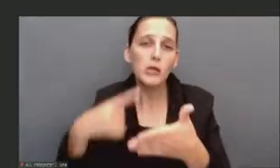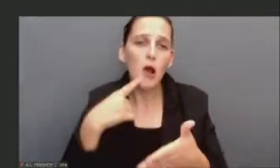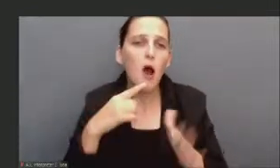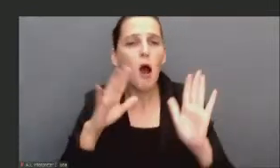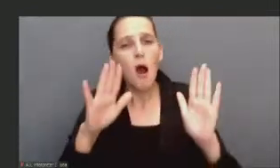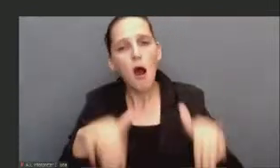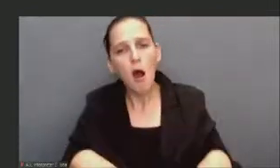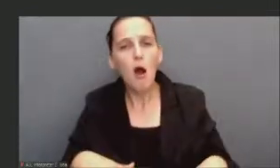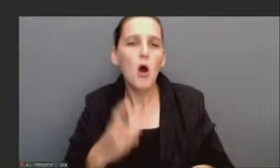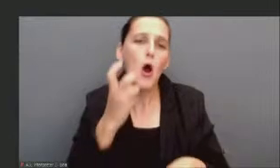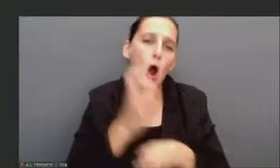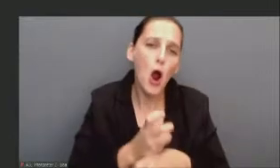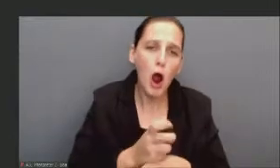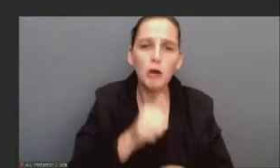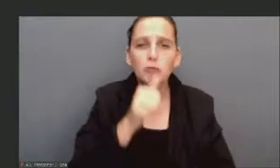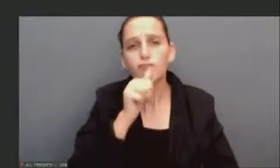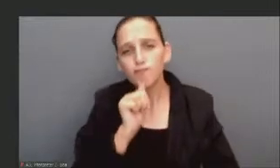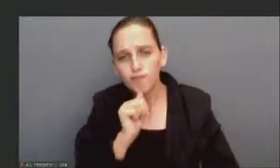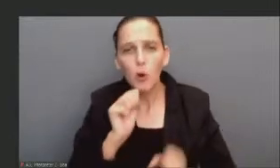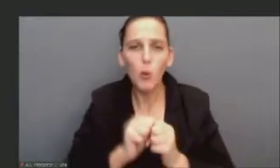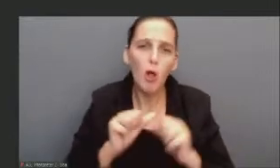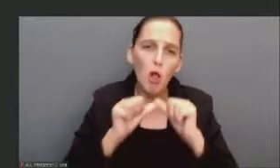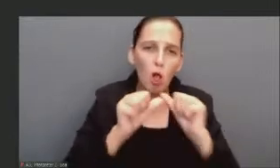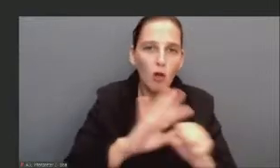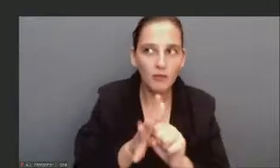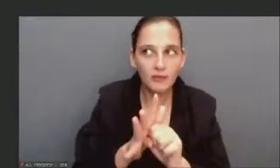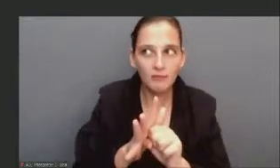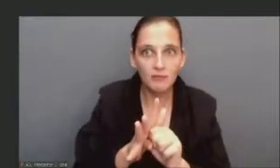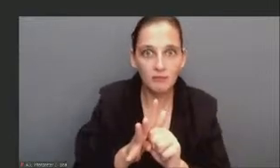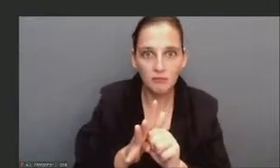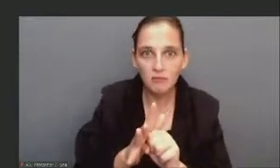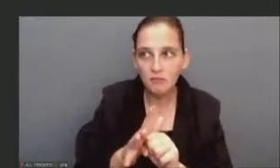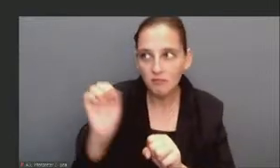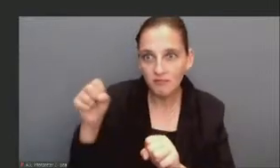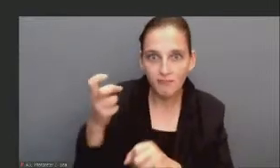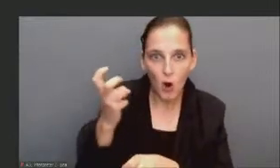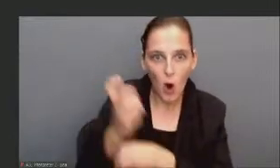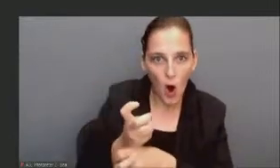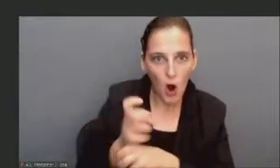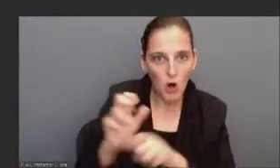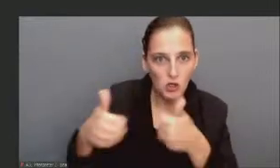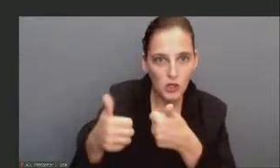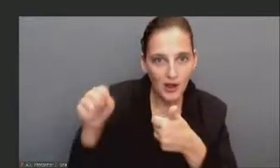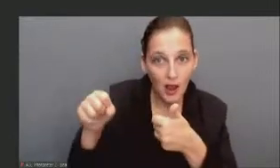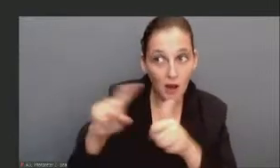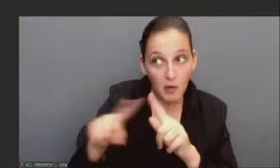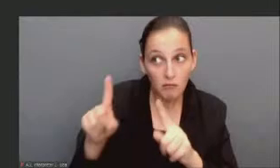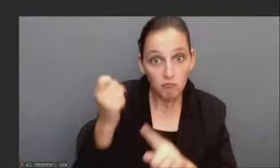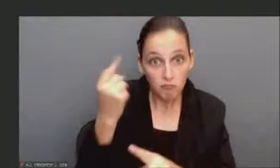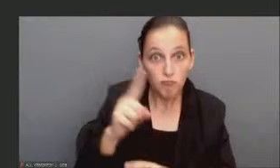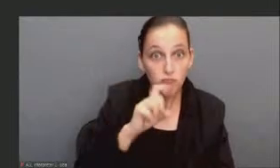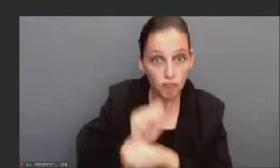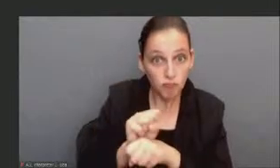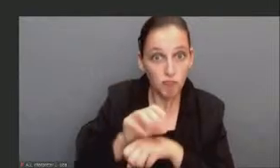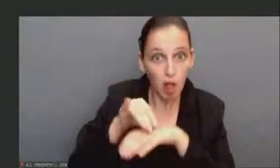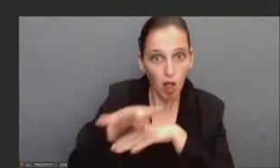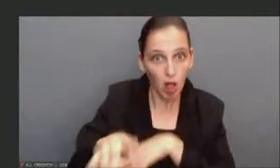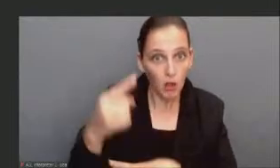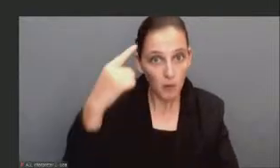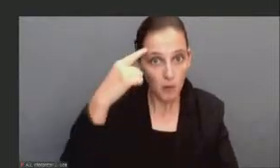with long COVID. Yeah, it's hard, but then there are very real neurological impacts that